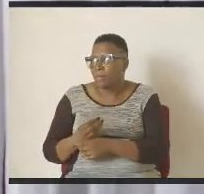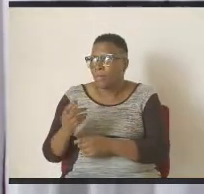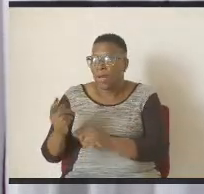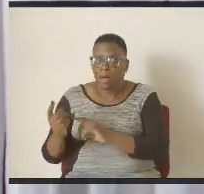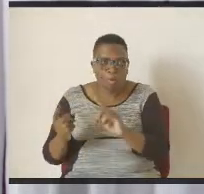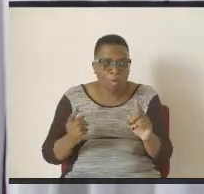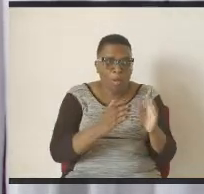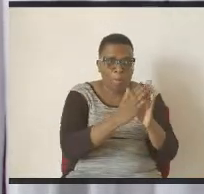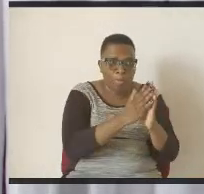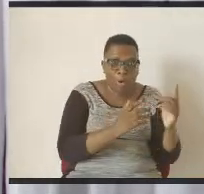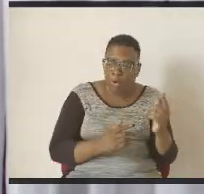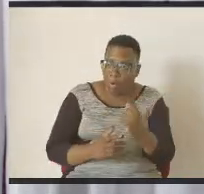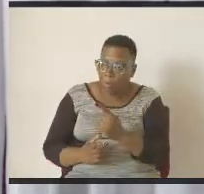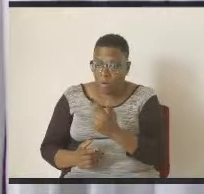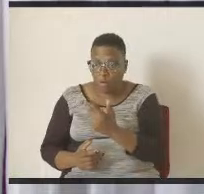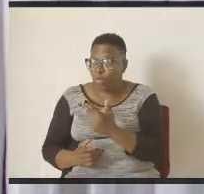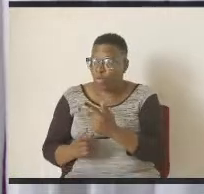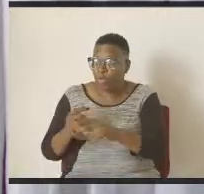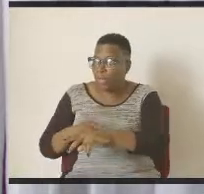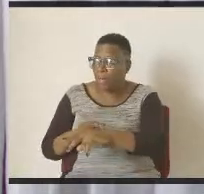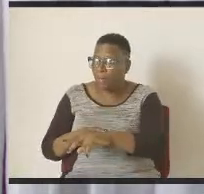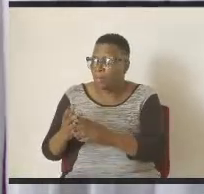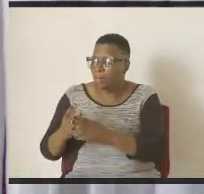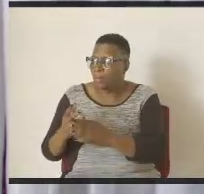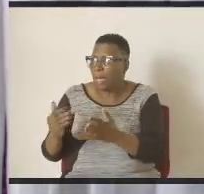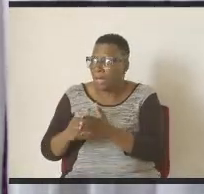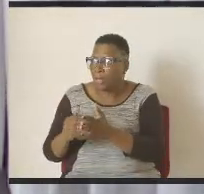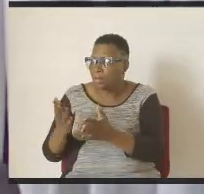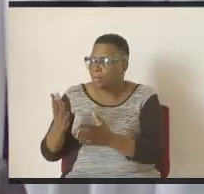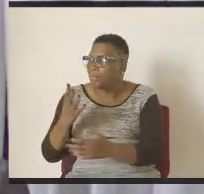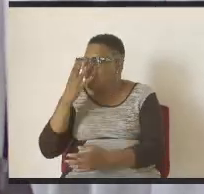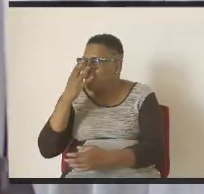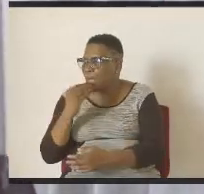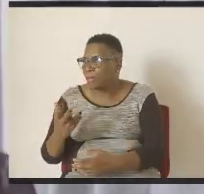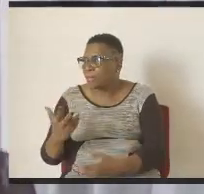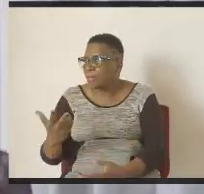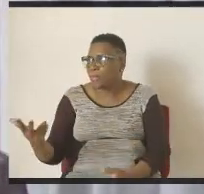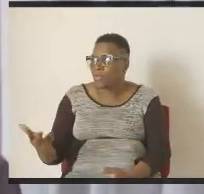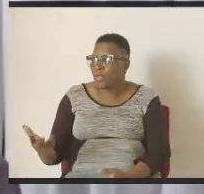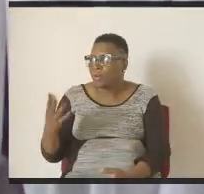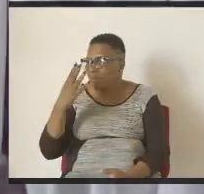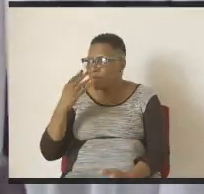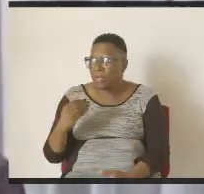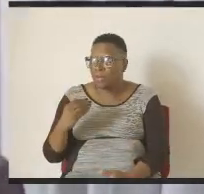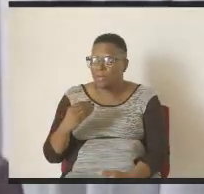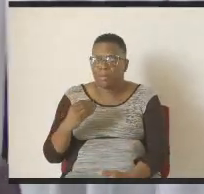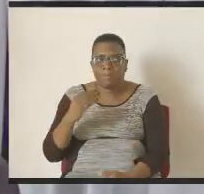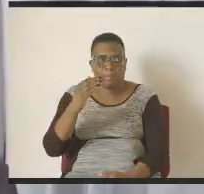prayed the same thing the third time, and he came back. And what were they doing? Sleeping. So it ends there in